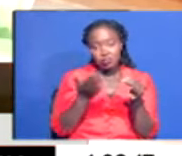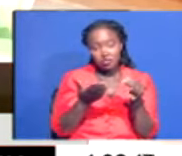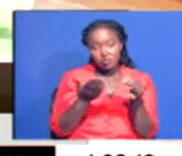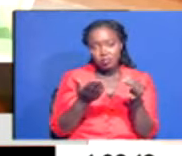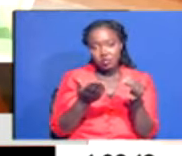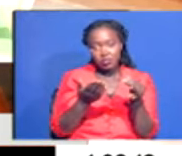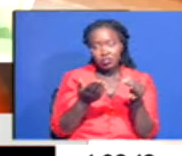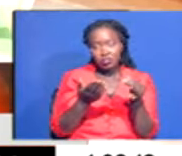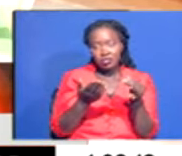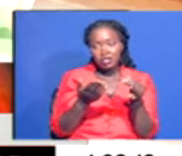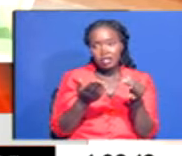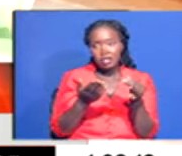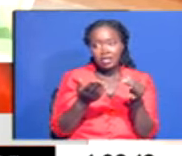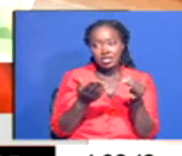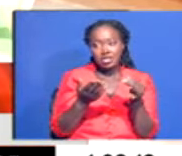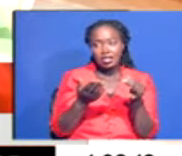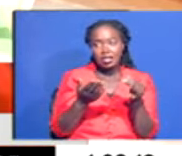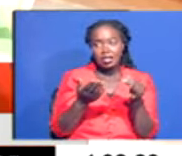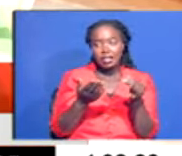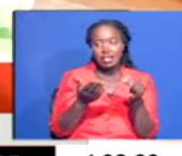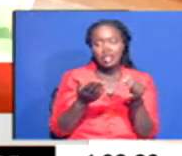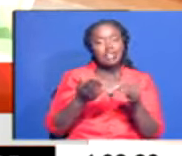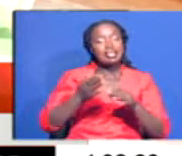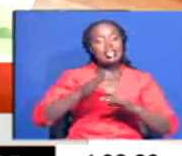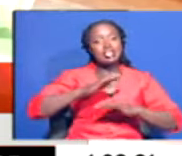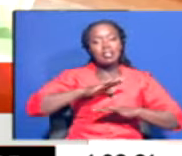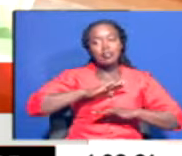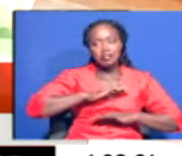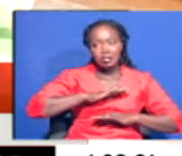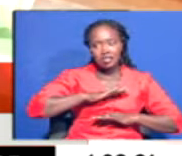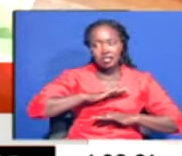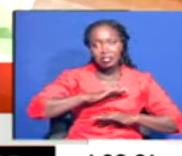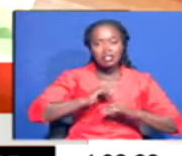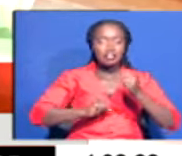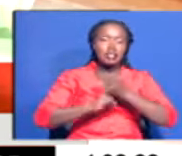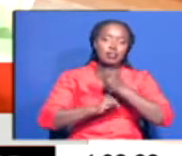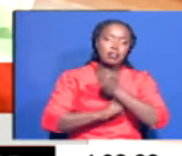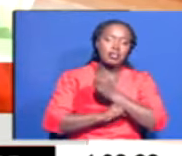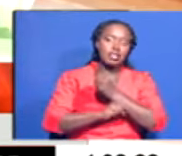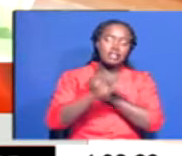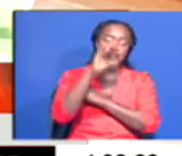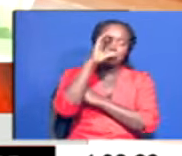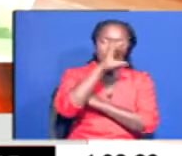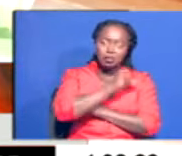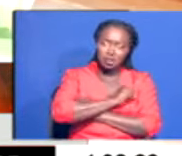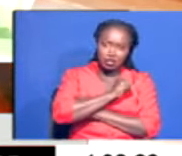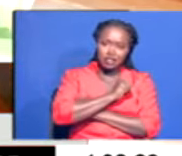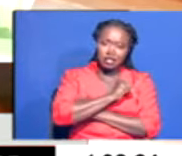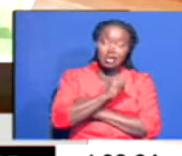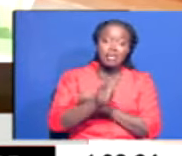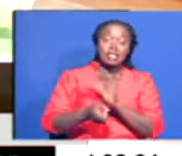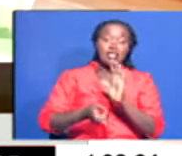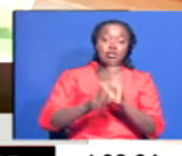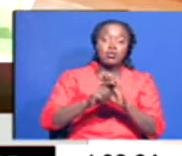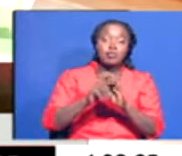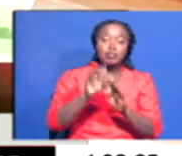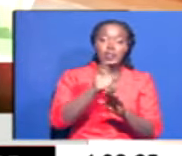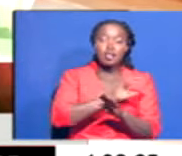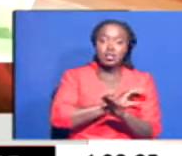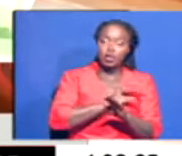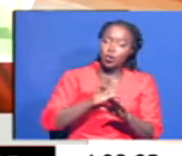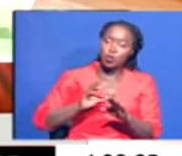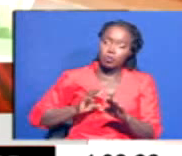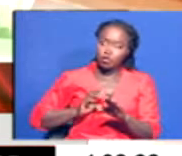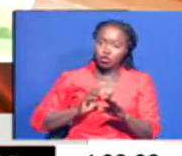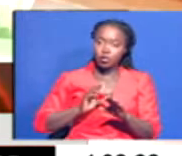of he had no sufficient supporters. It is a requirement by the commission that